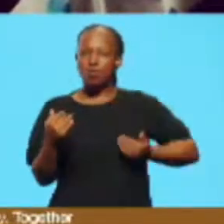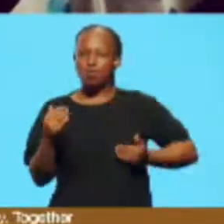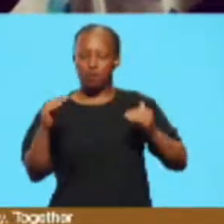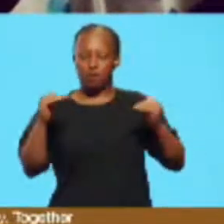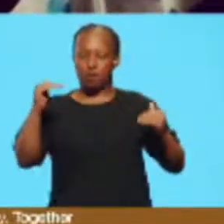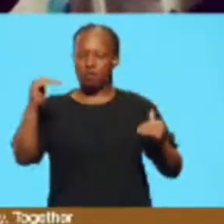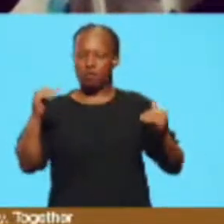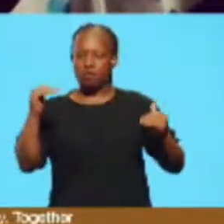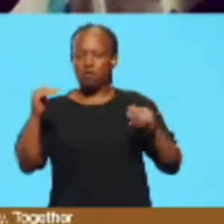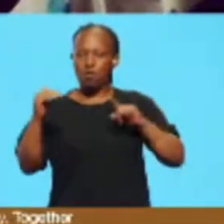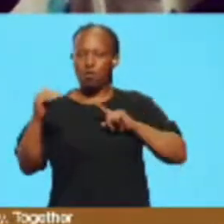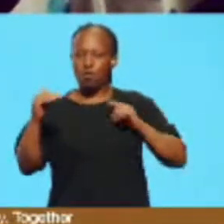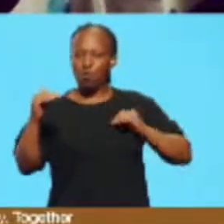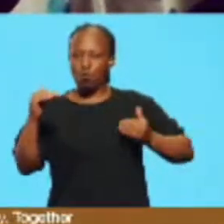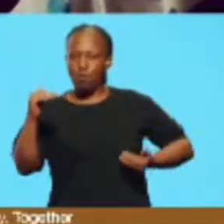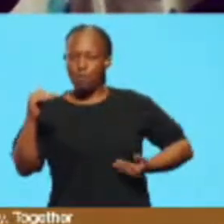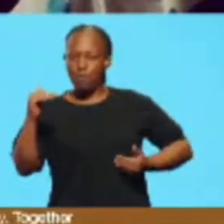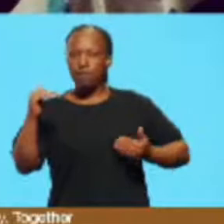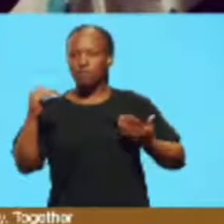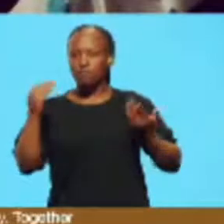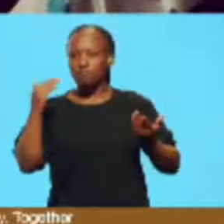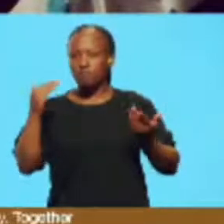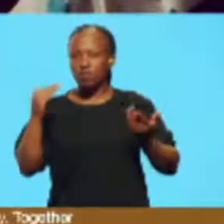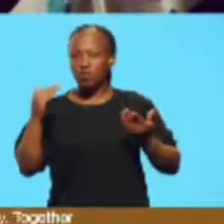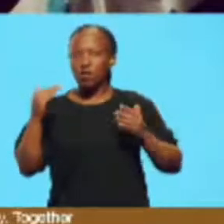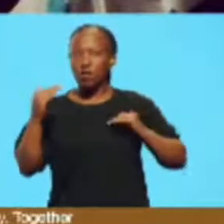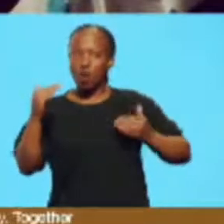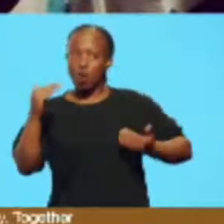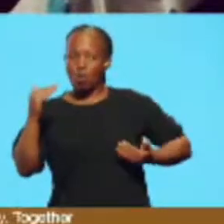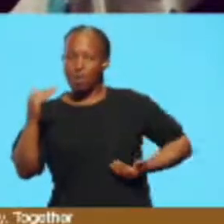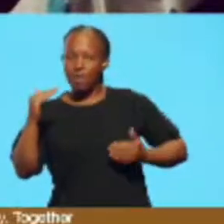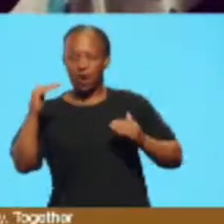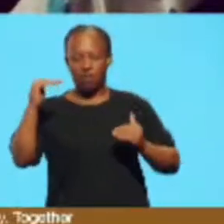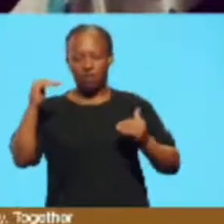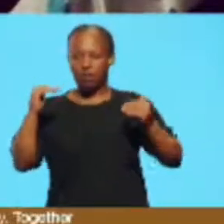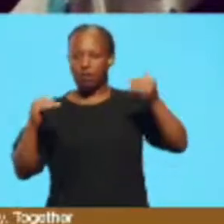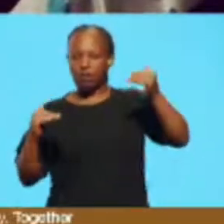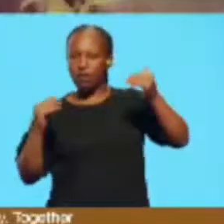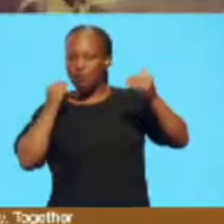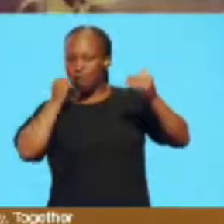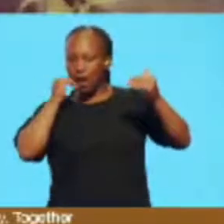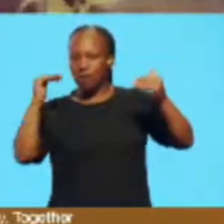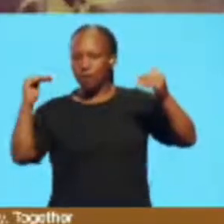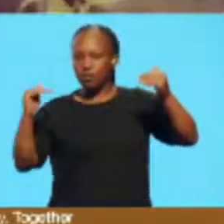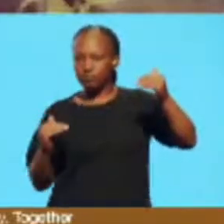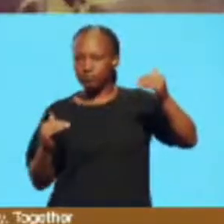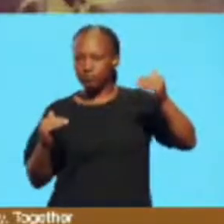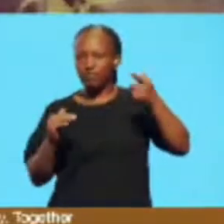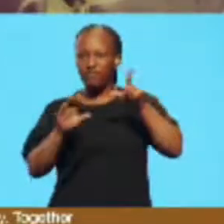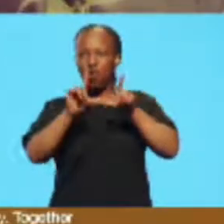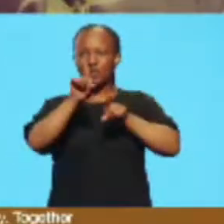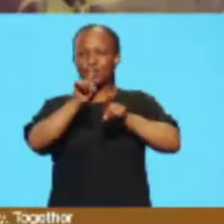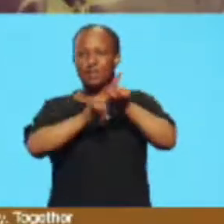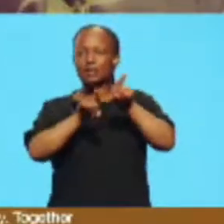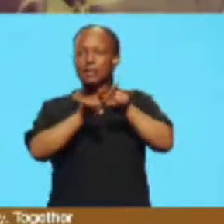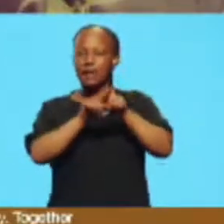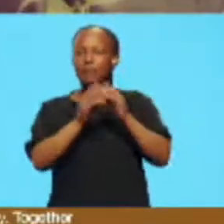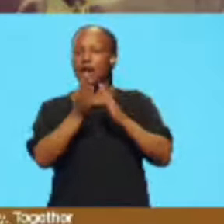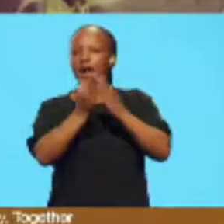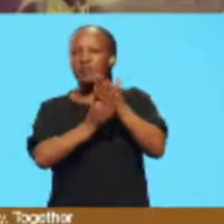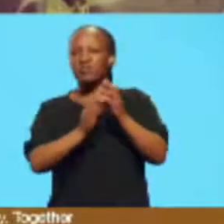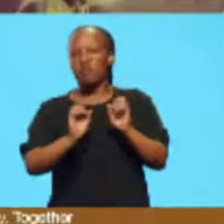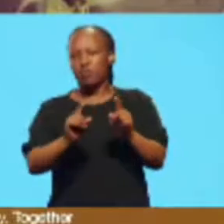of now women are way ahead of men in terms of success and access to